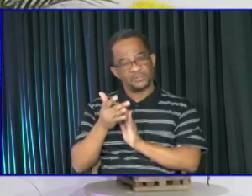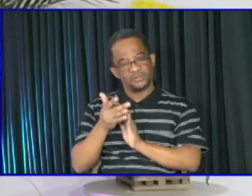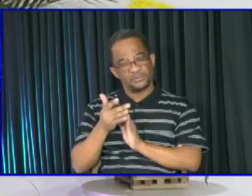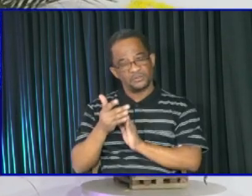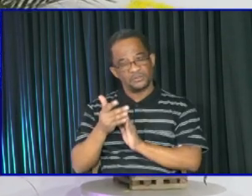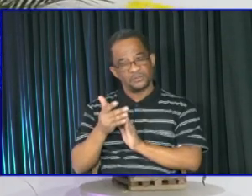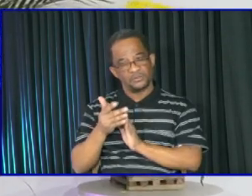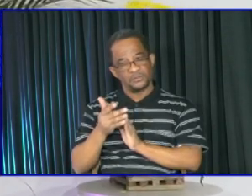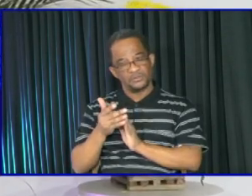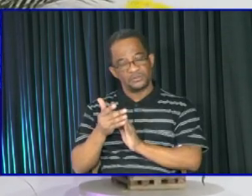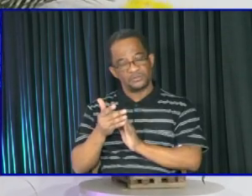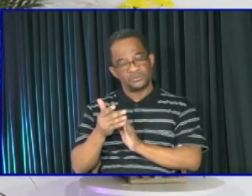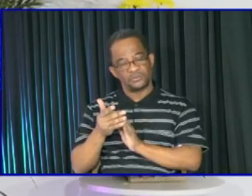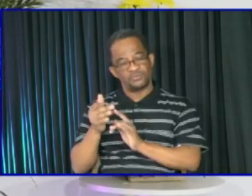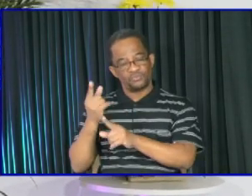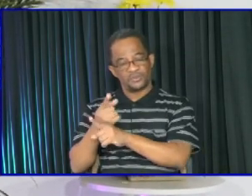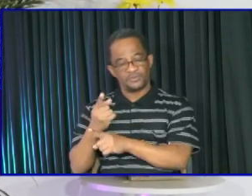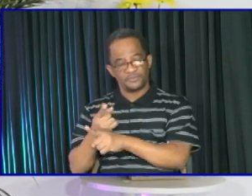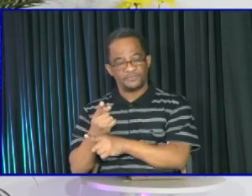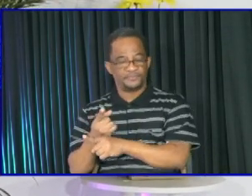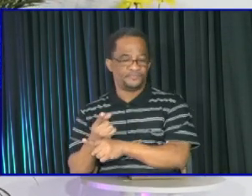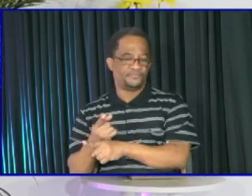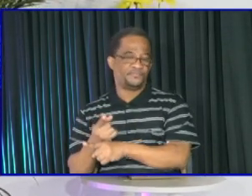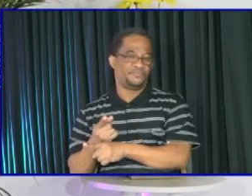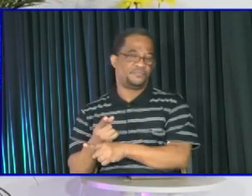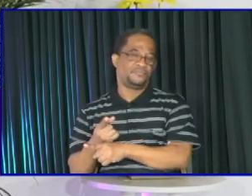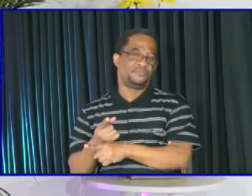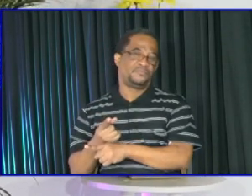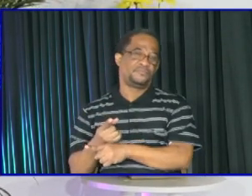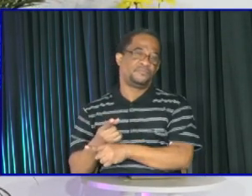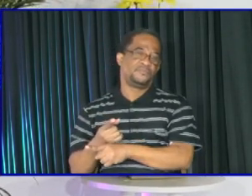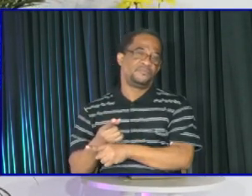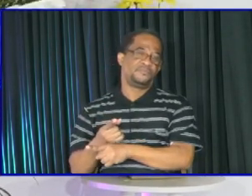But because of pressure, he yielded to the pressure and he